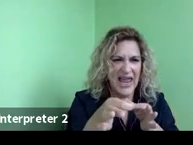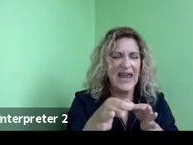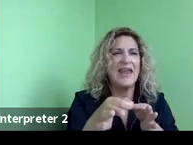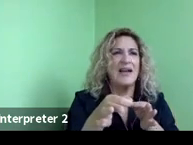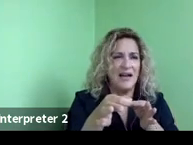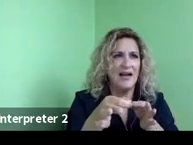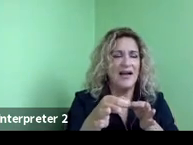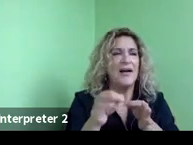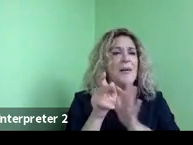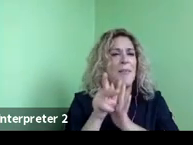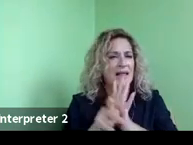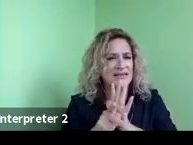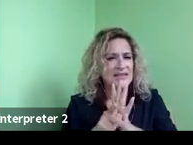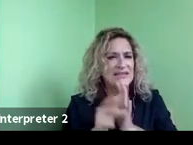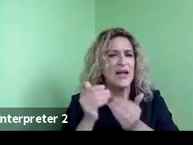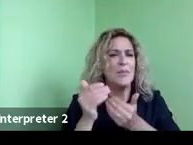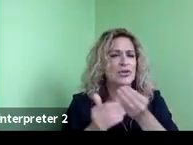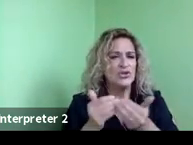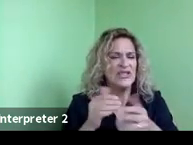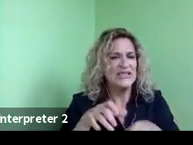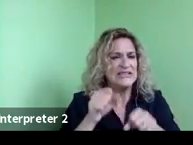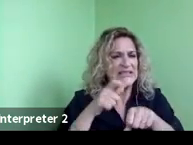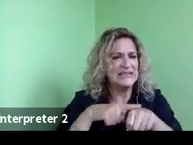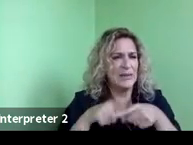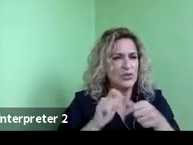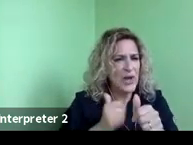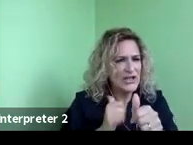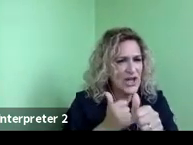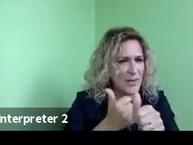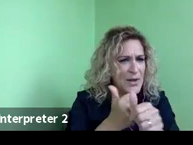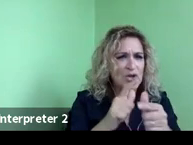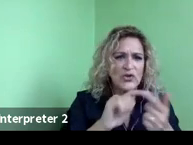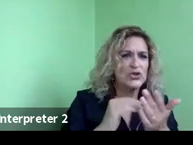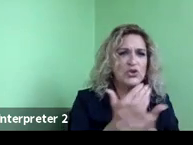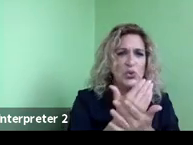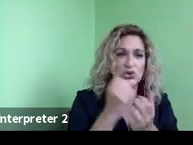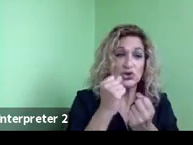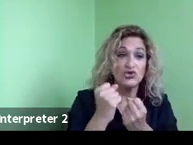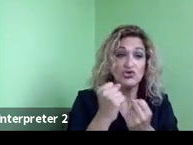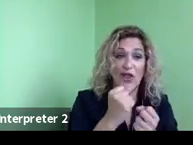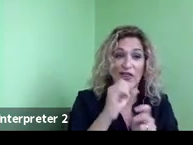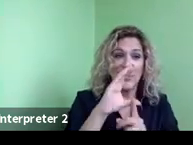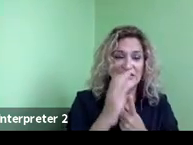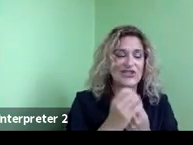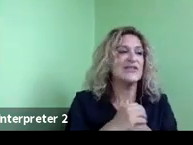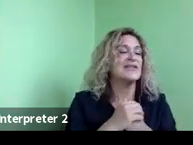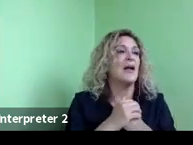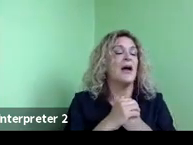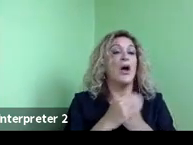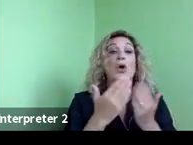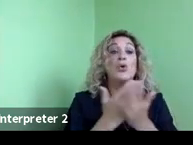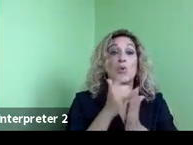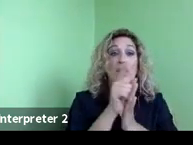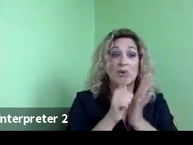up to these new strengthened provisions, and emergency regulations were passed.